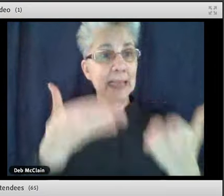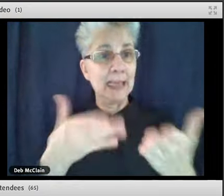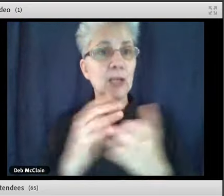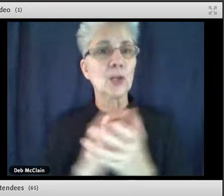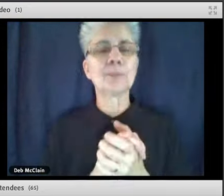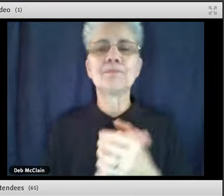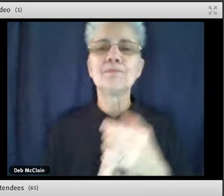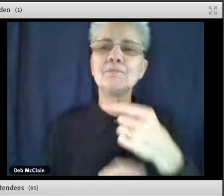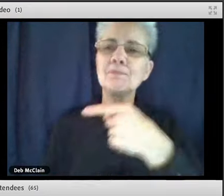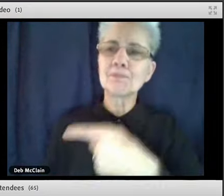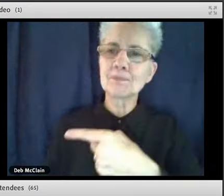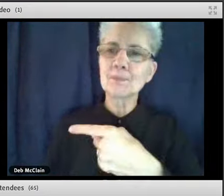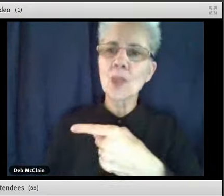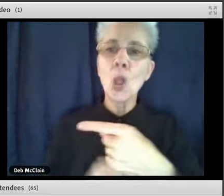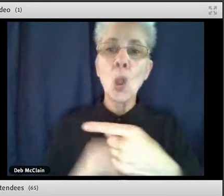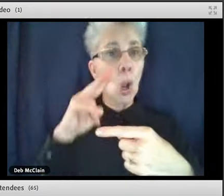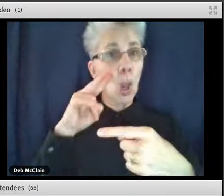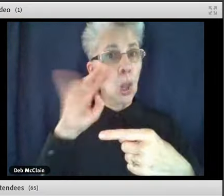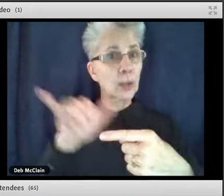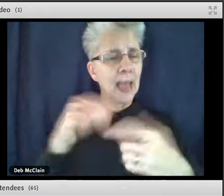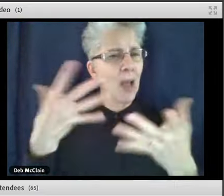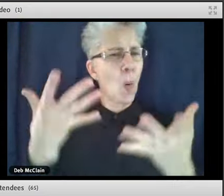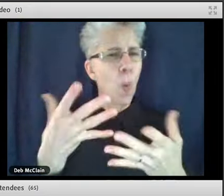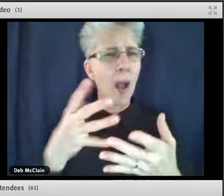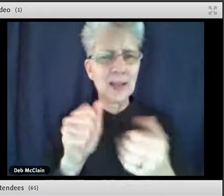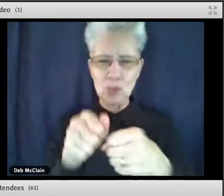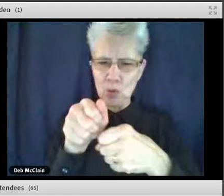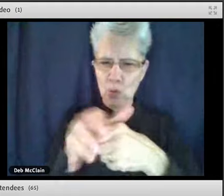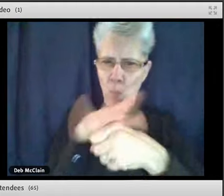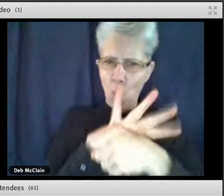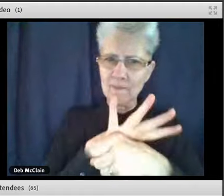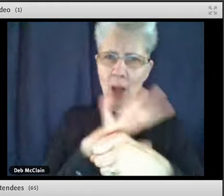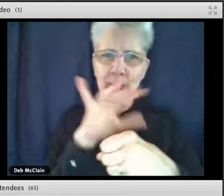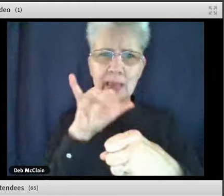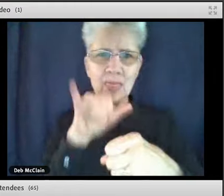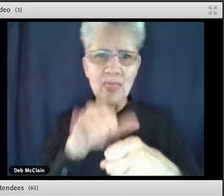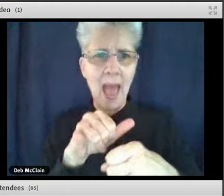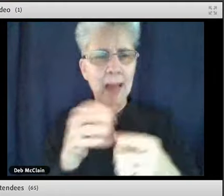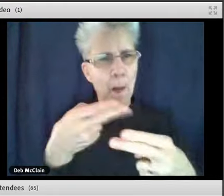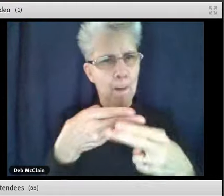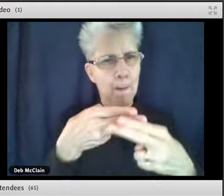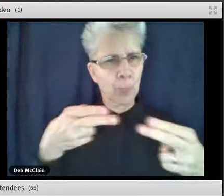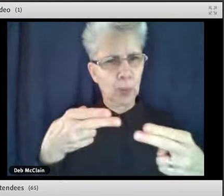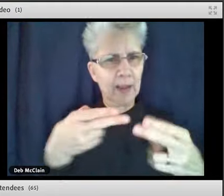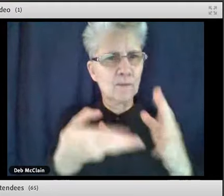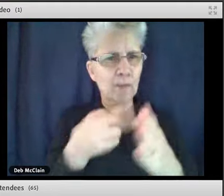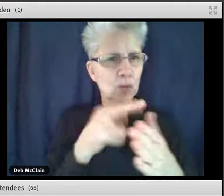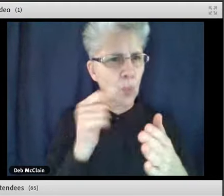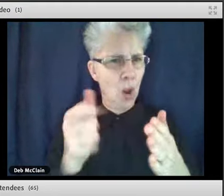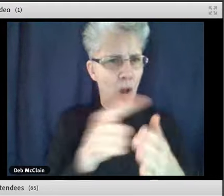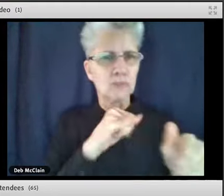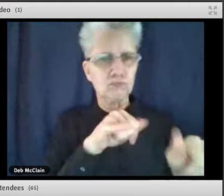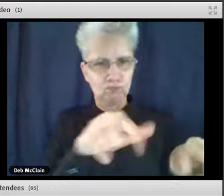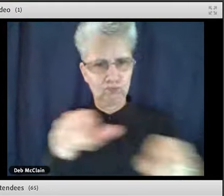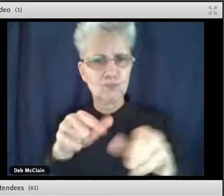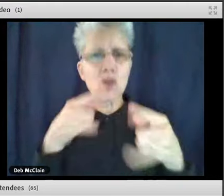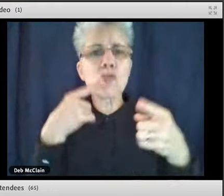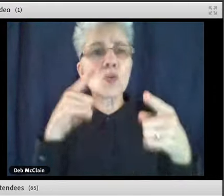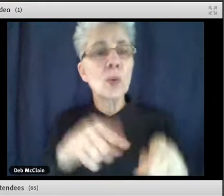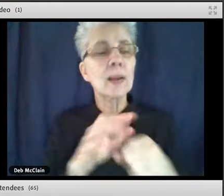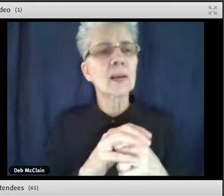look at what is the coronavirus, just a very brief review to make sure everybody's on the same page. What hoaxes